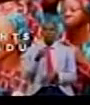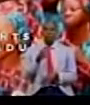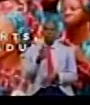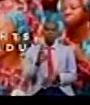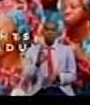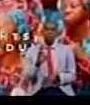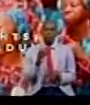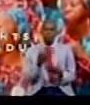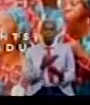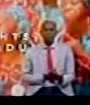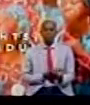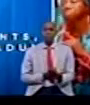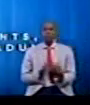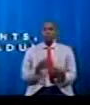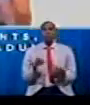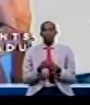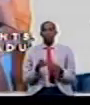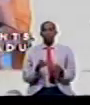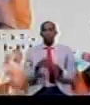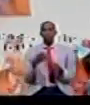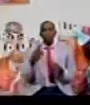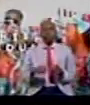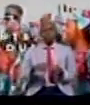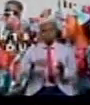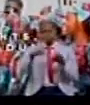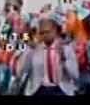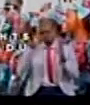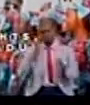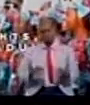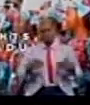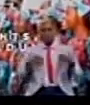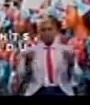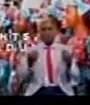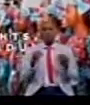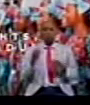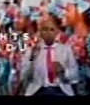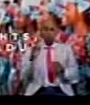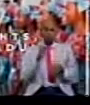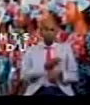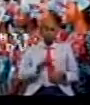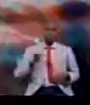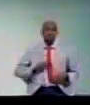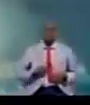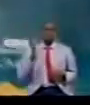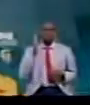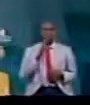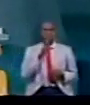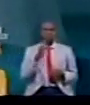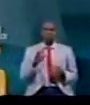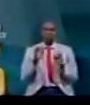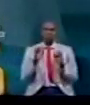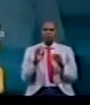brought to claim the life of some of our pastors, God did